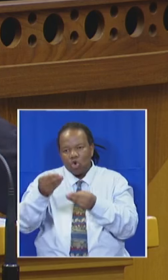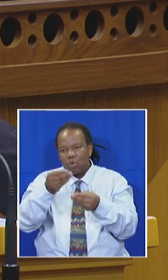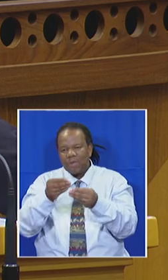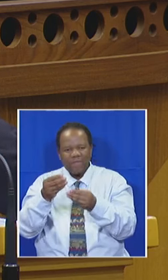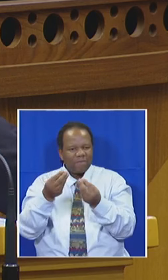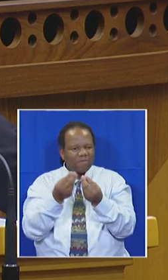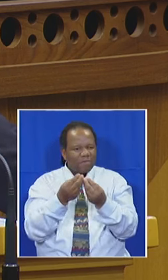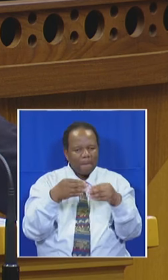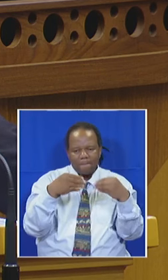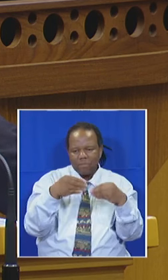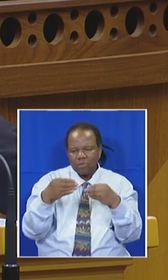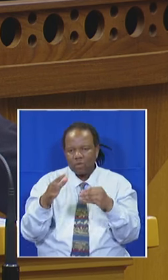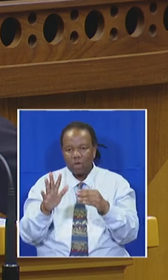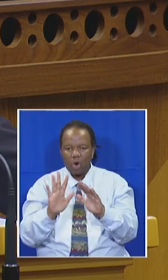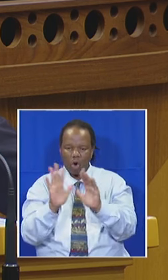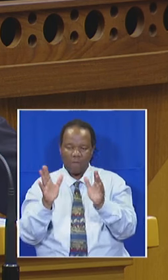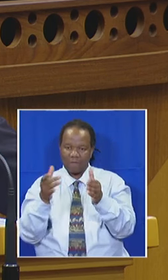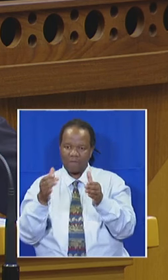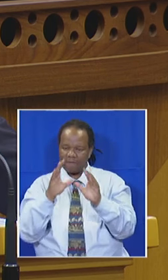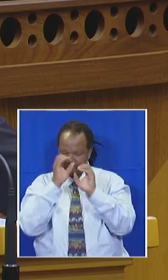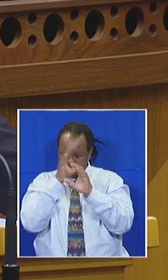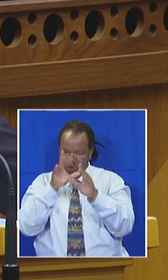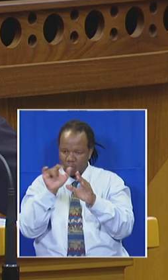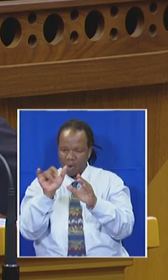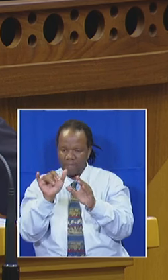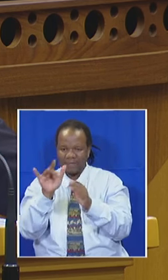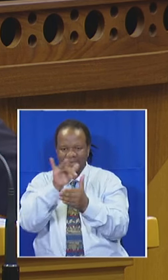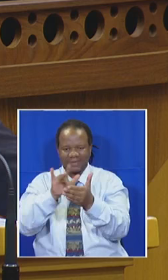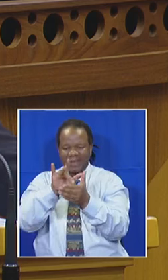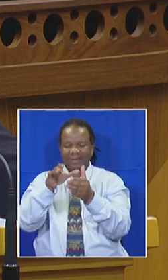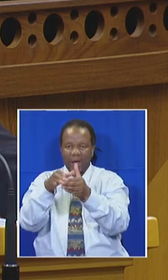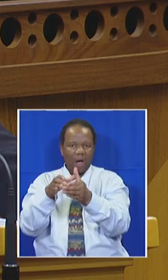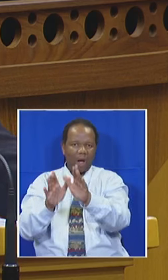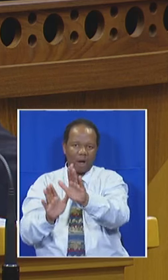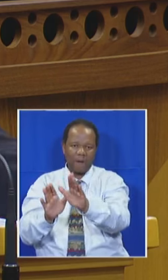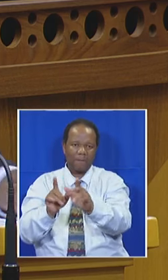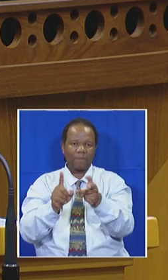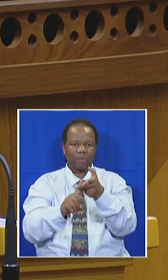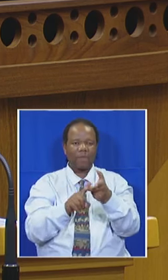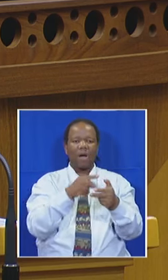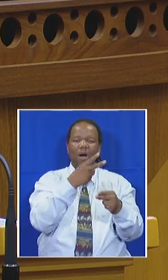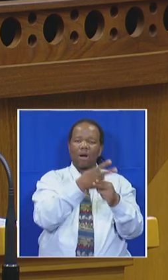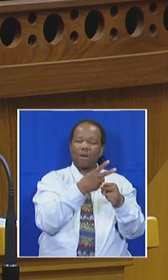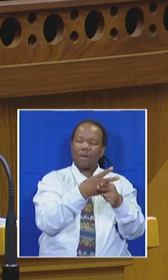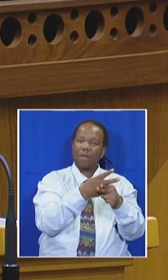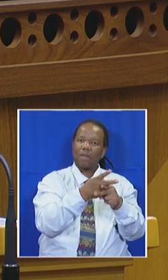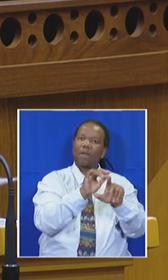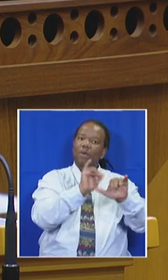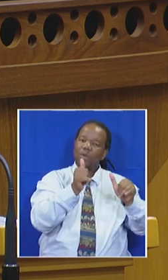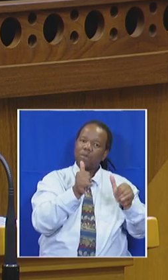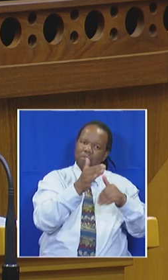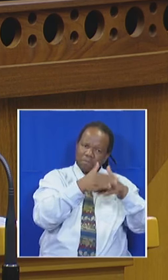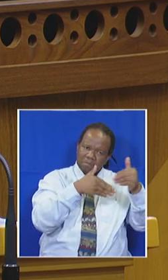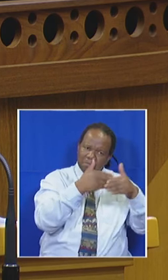only, and also the revitalization of rural and township